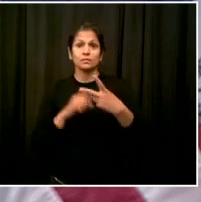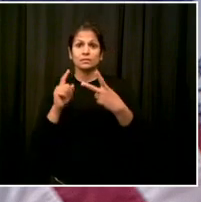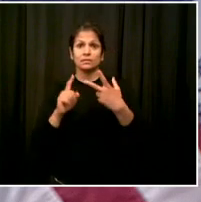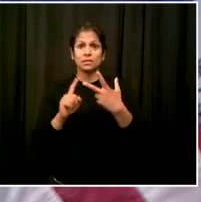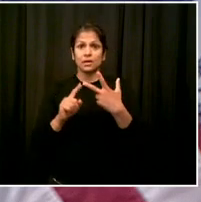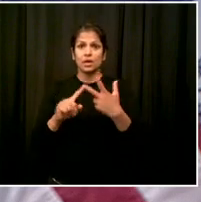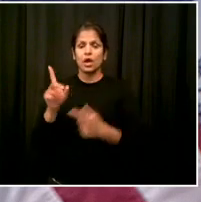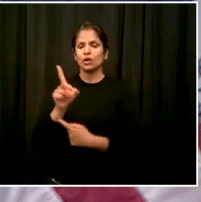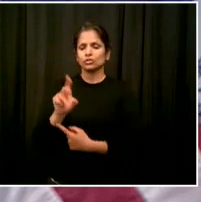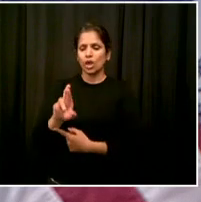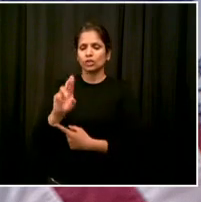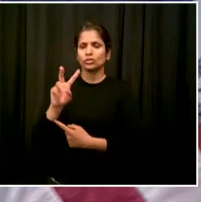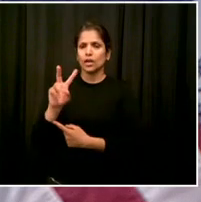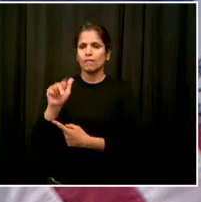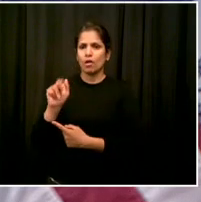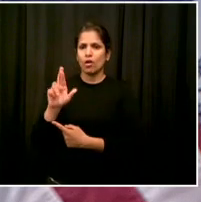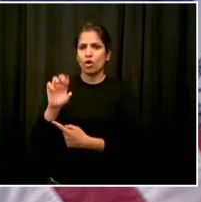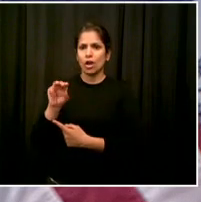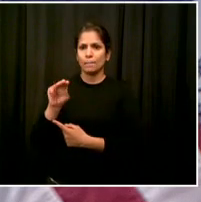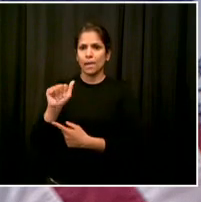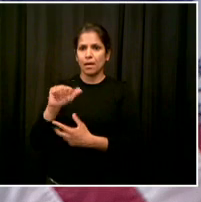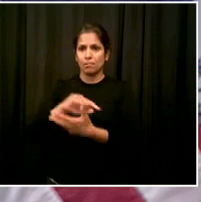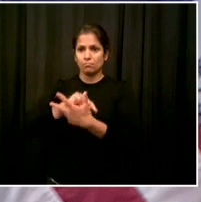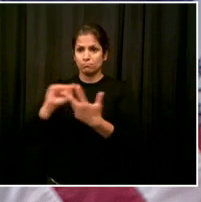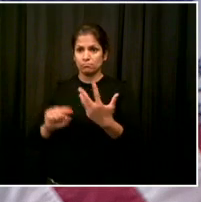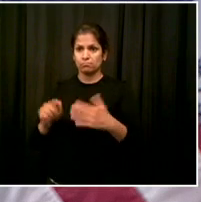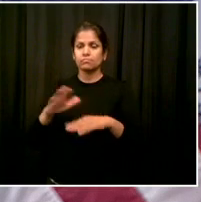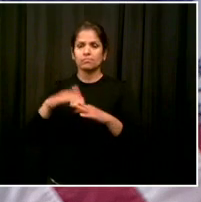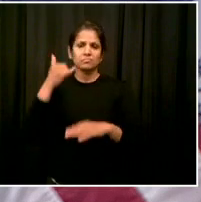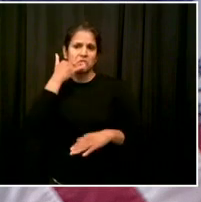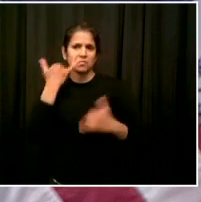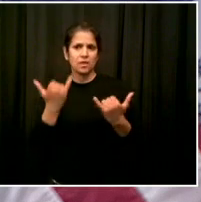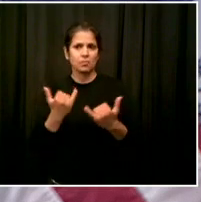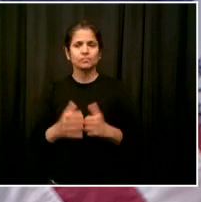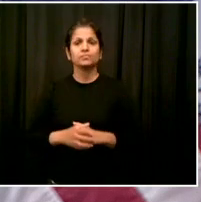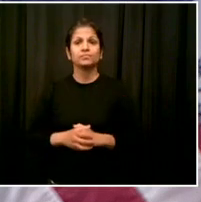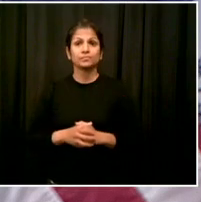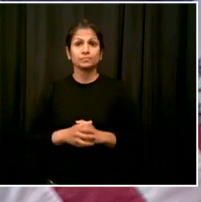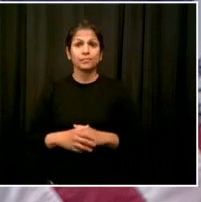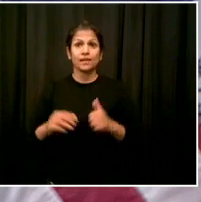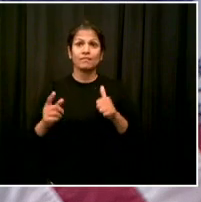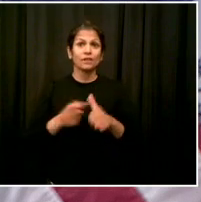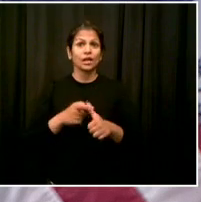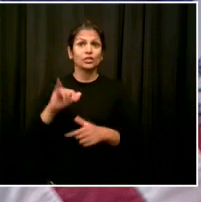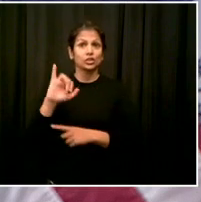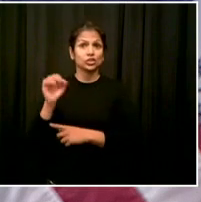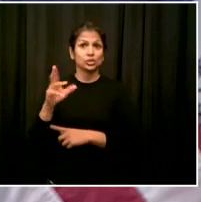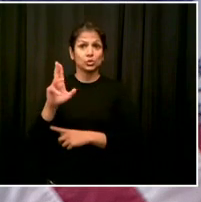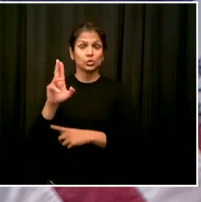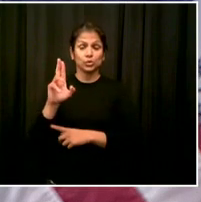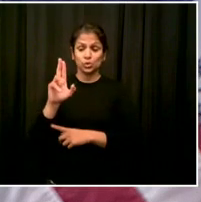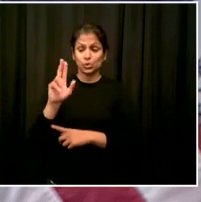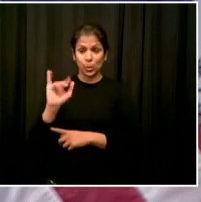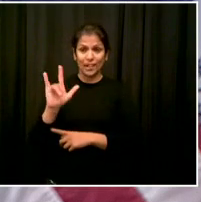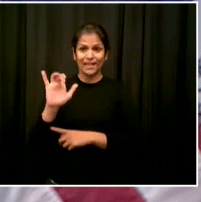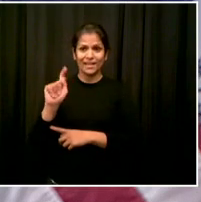Oh, hi. Good morning, Mr. Mayor. How are you? I am doing well, Juliet. How are you? I'm good. Thank you for